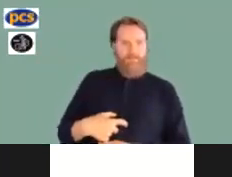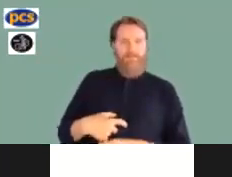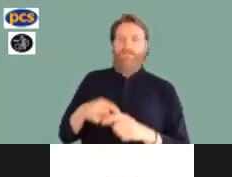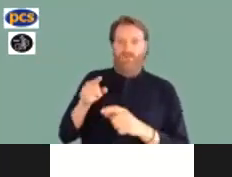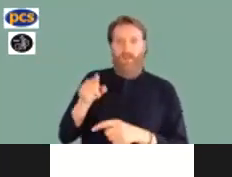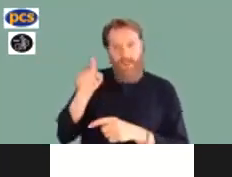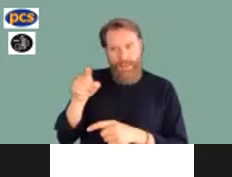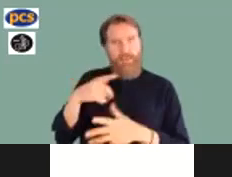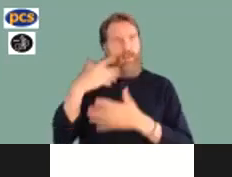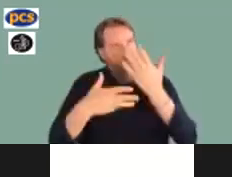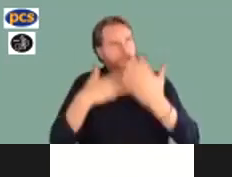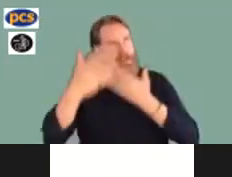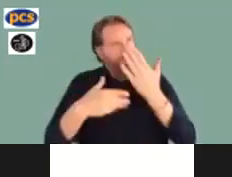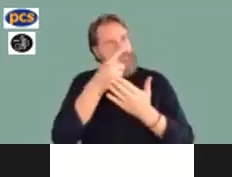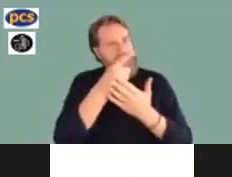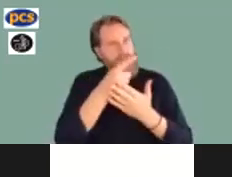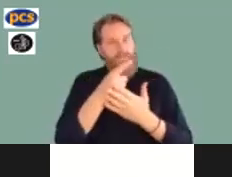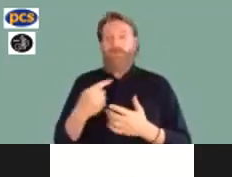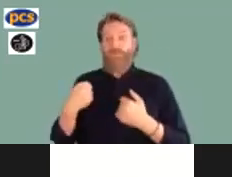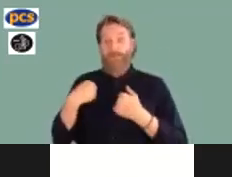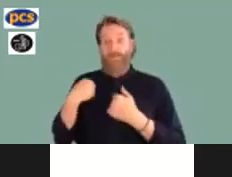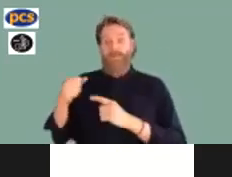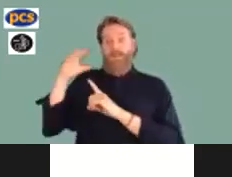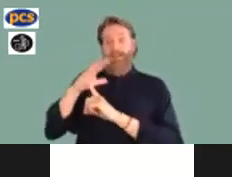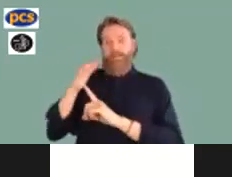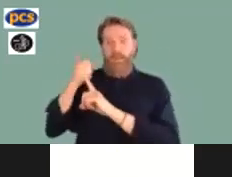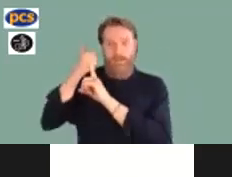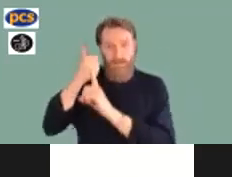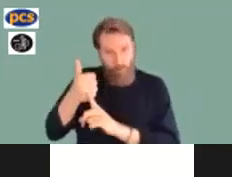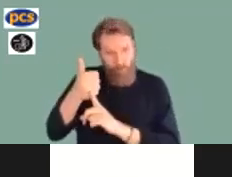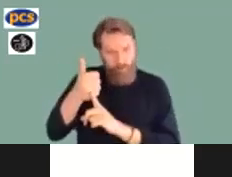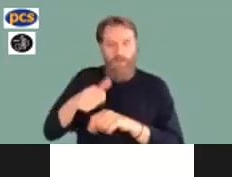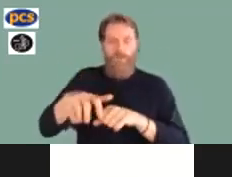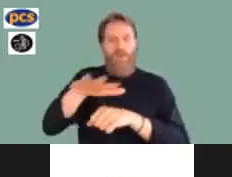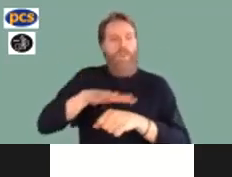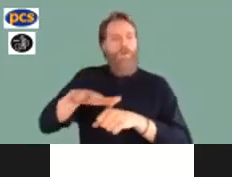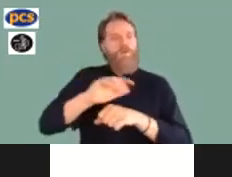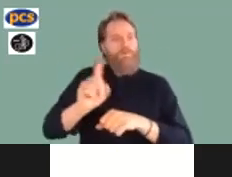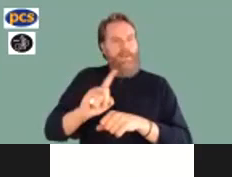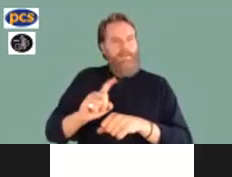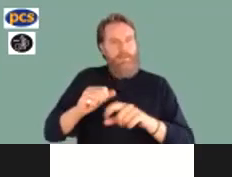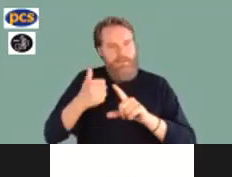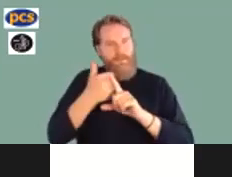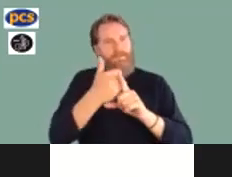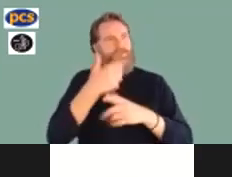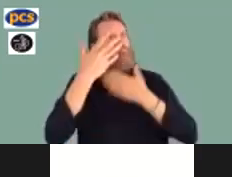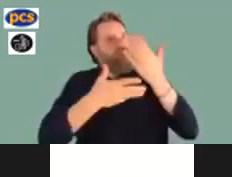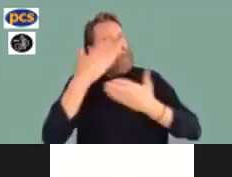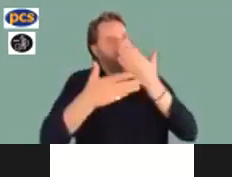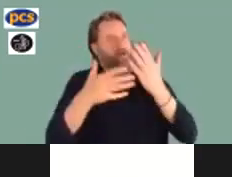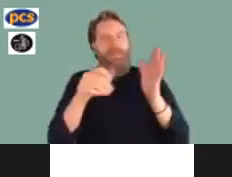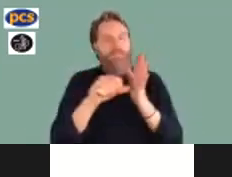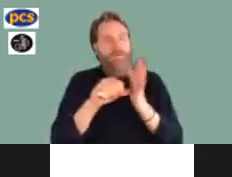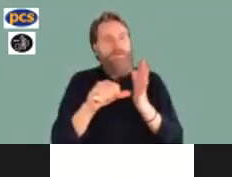approach. The leaders must be seen to support, but you need the people who are leading on the front line to be able to articulate it. And